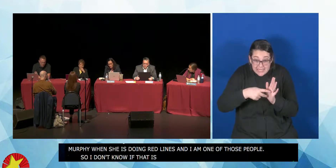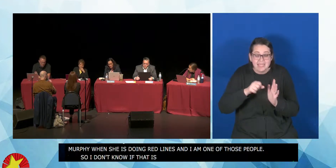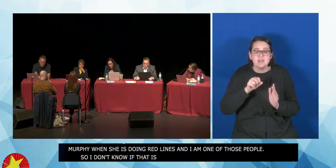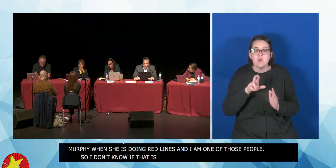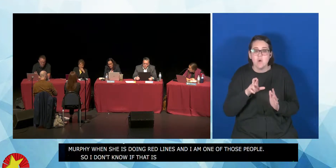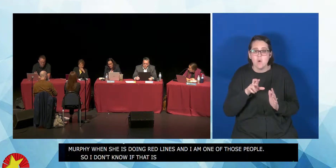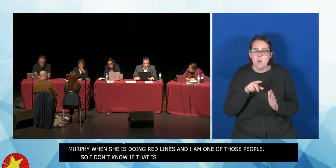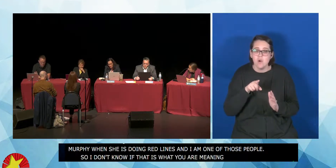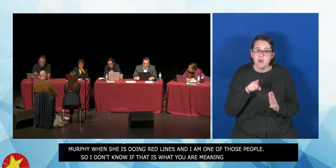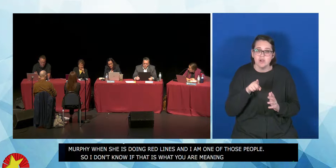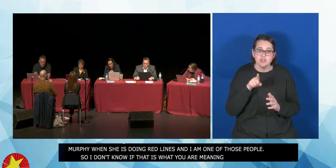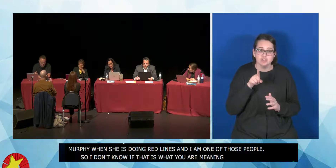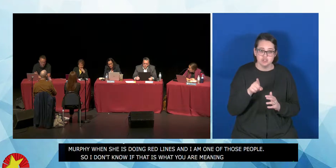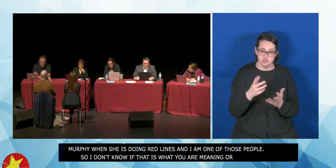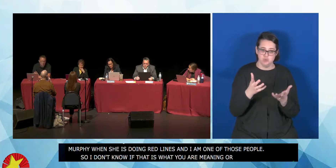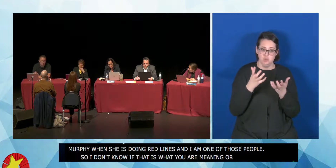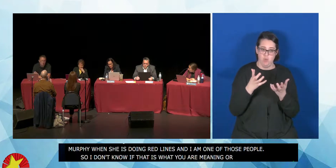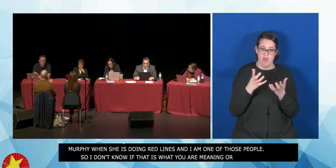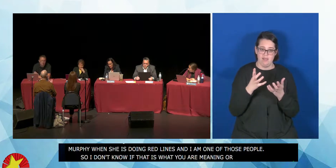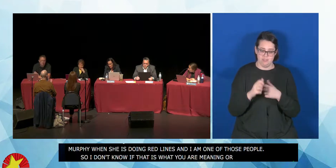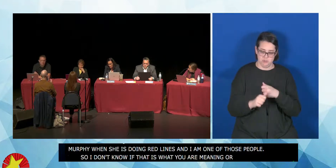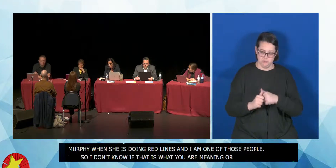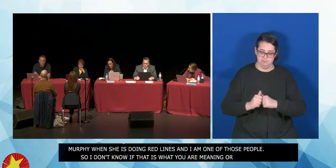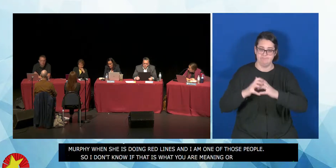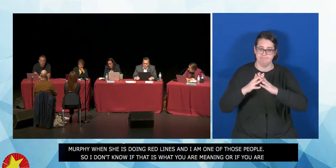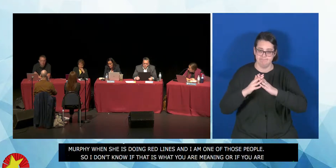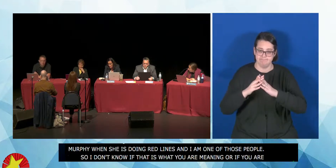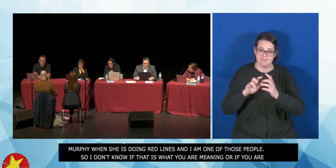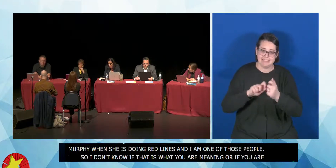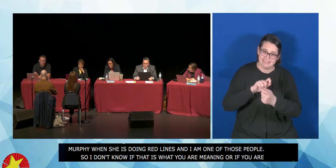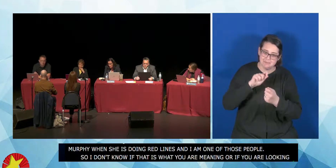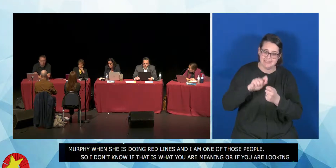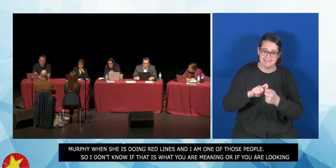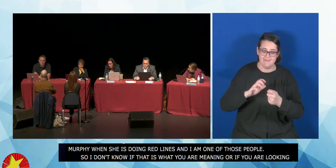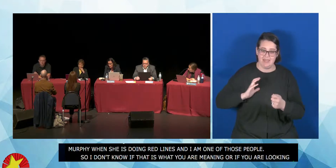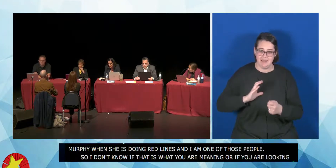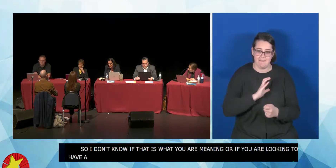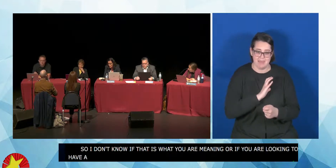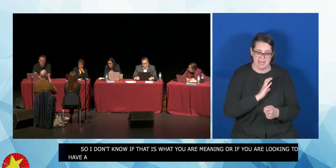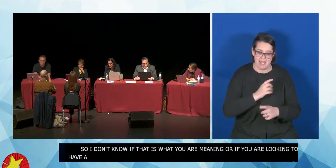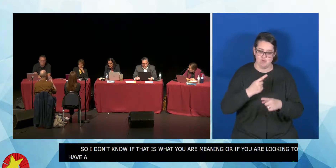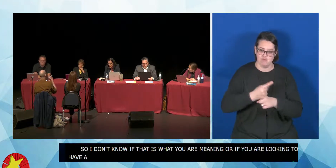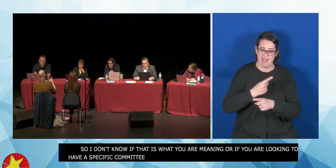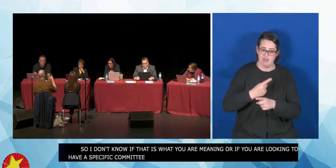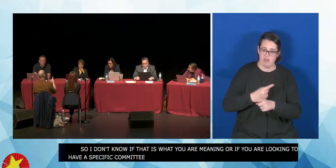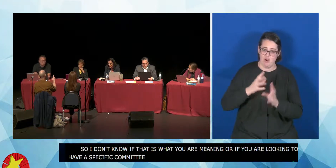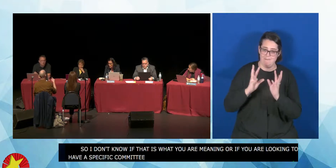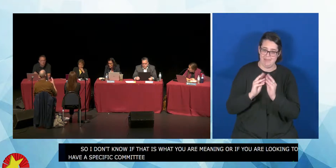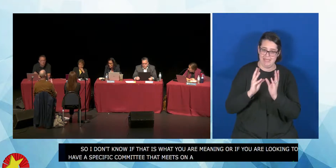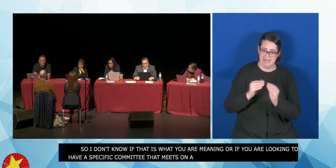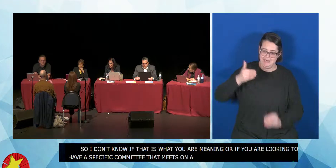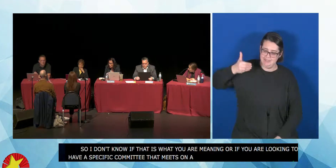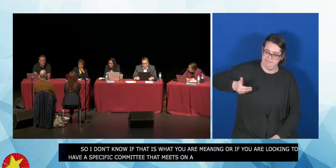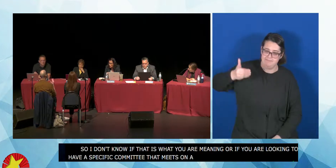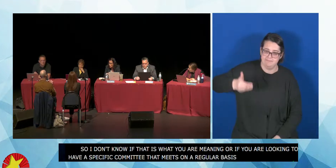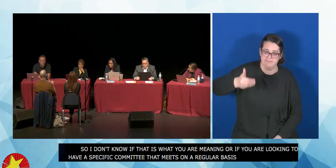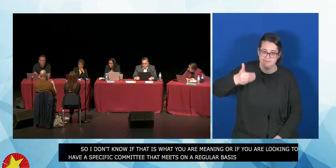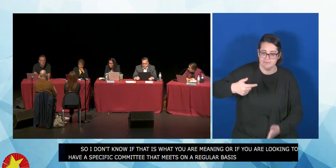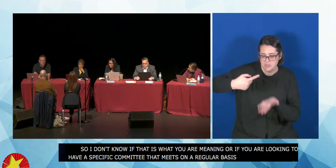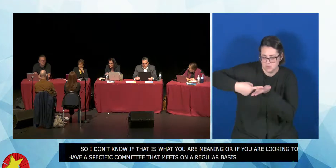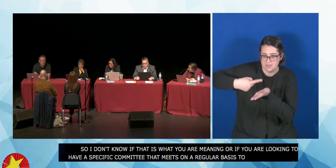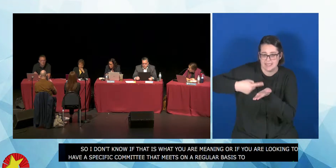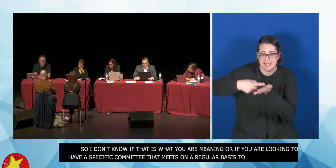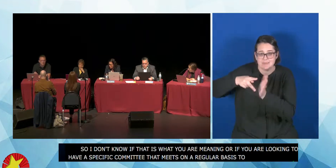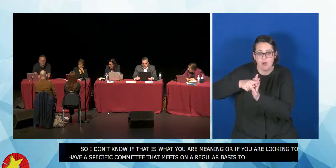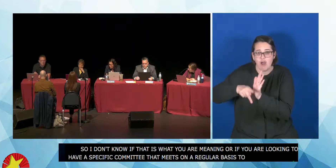are looking to have a specific committee that meets on a regular basis to discuss the policies, or